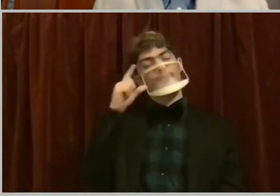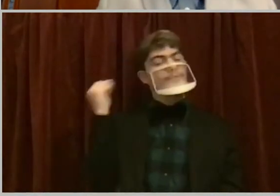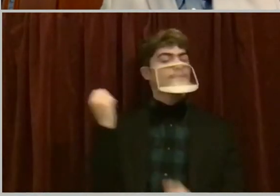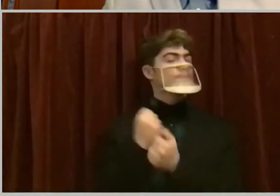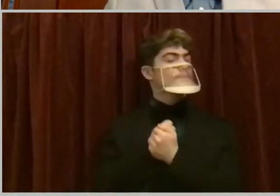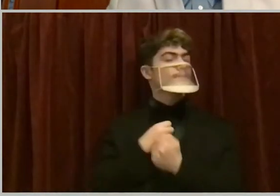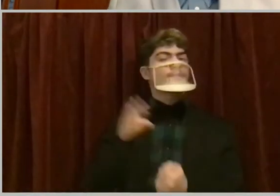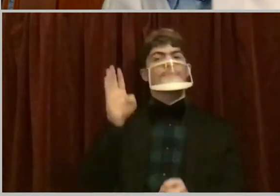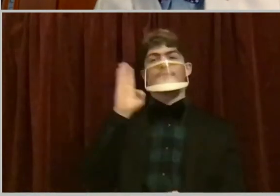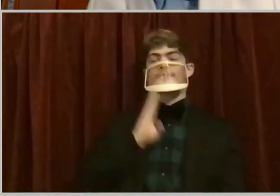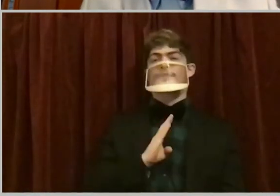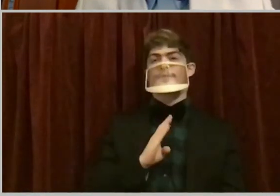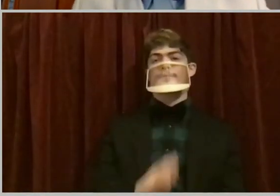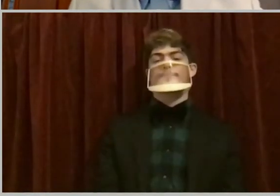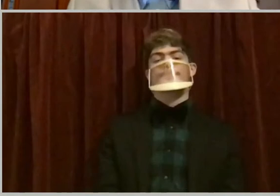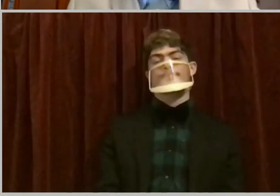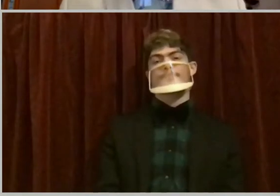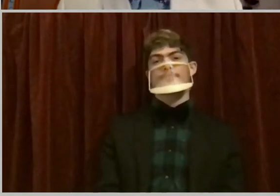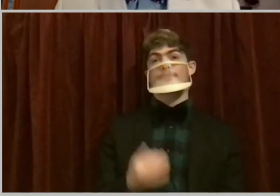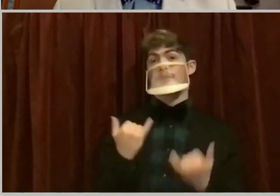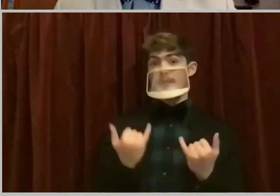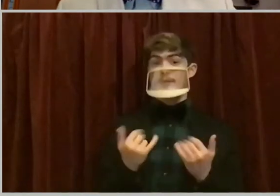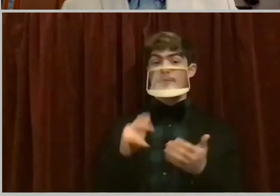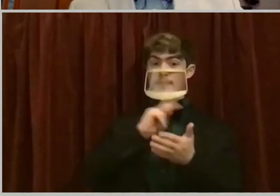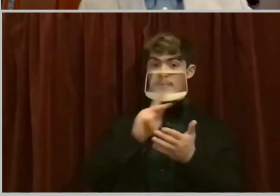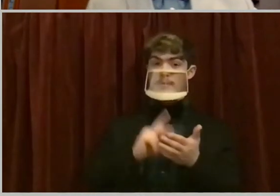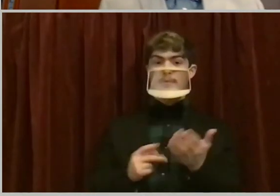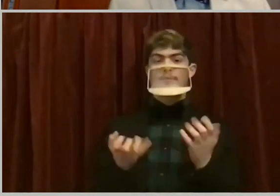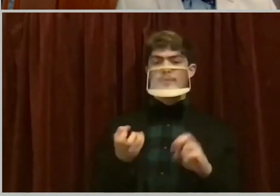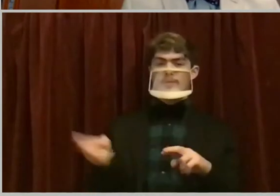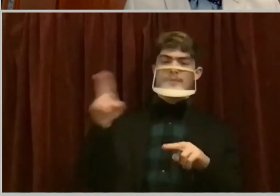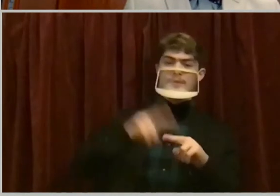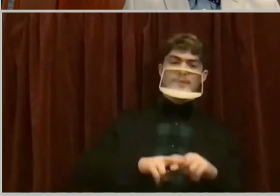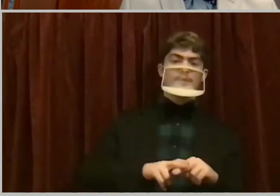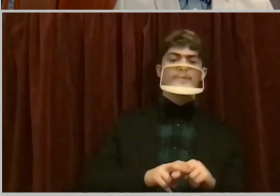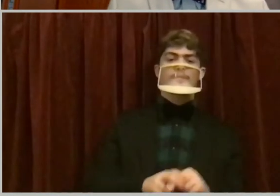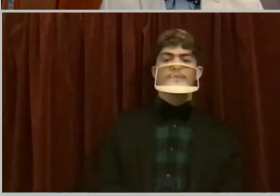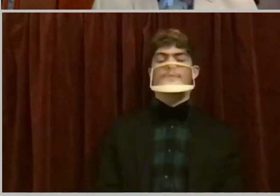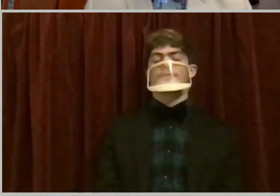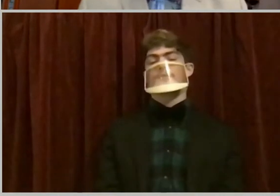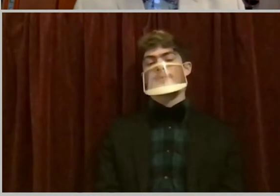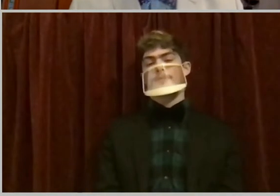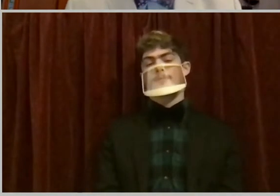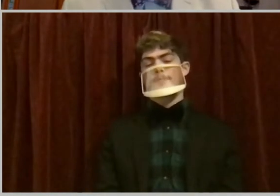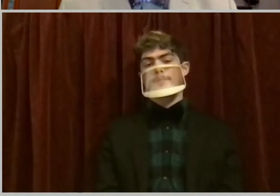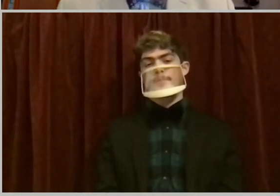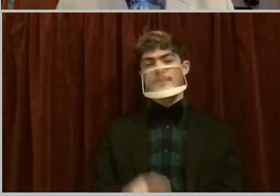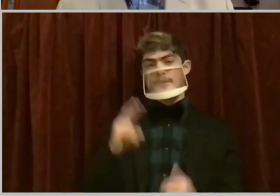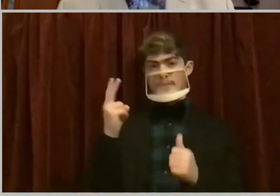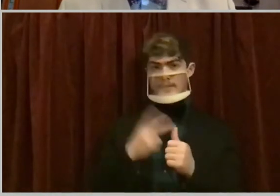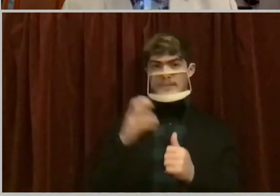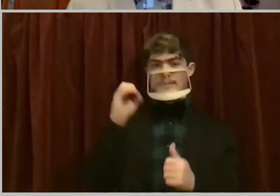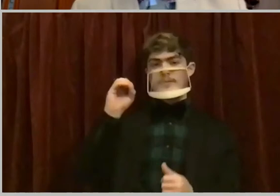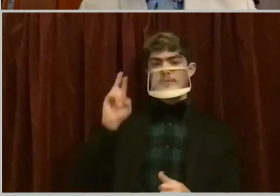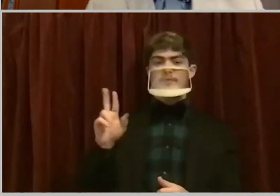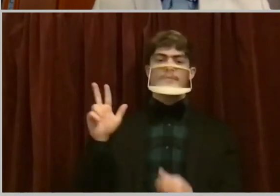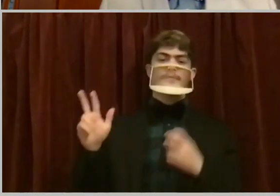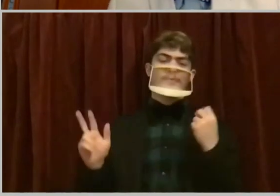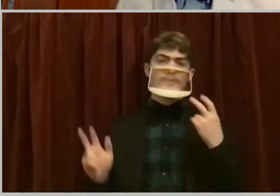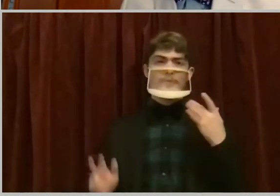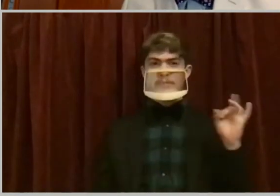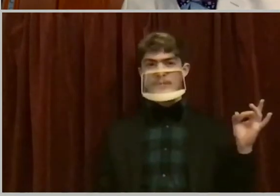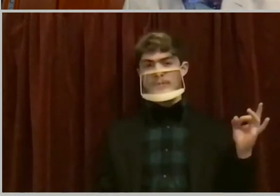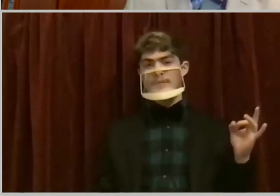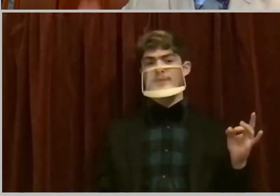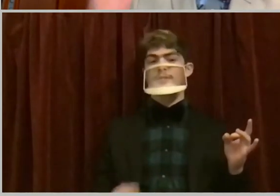Paul has something to add to this, another aspect to add to this here in 2 Corinthians 3, 12 through 18.